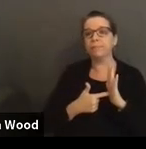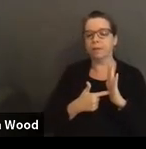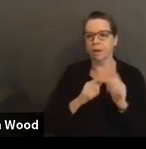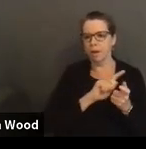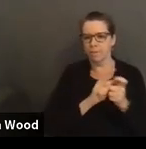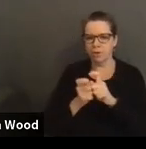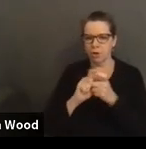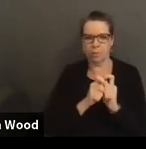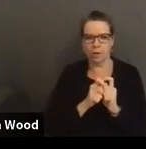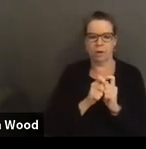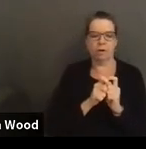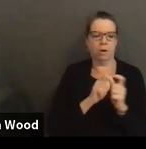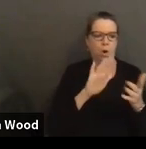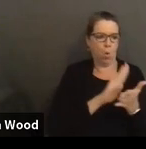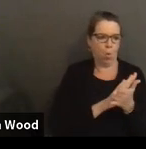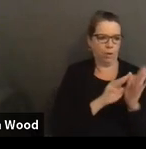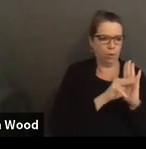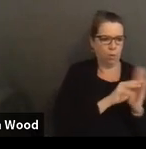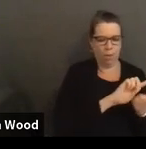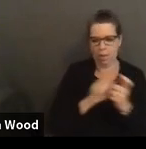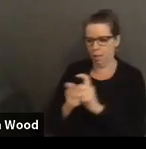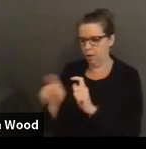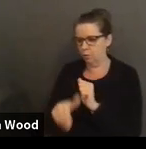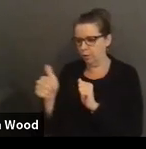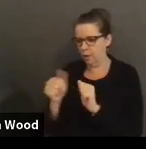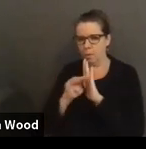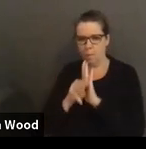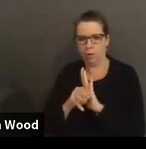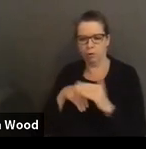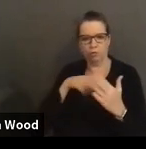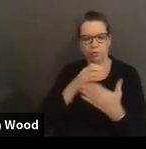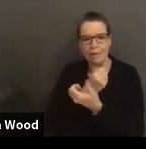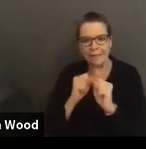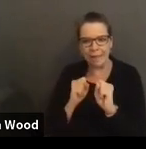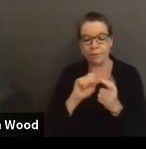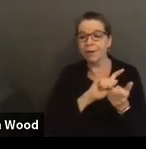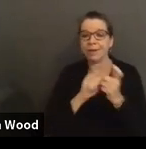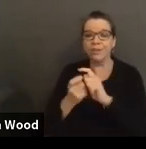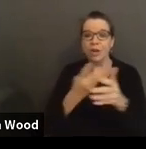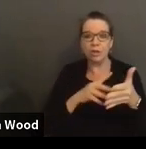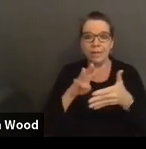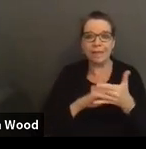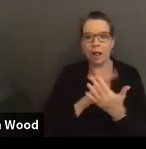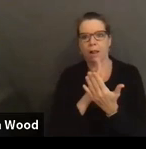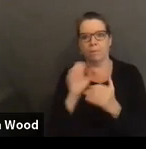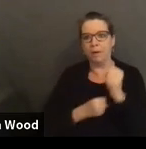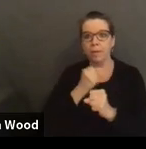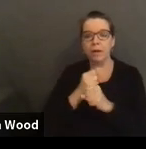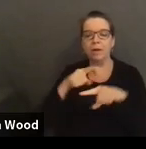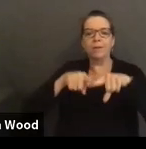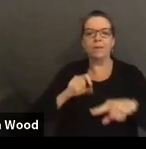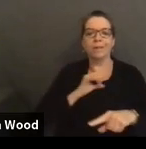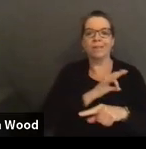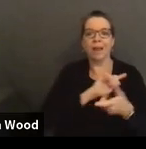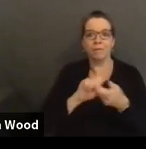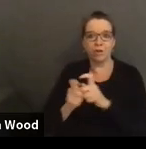is switching from one school model to another to address safety, changing the school schedule mid-year based on staffing